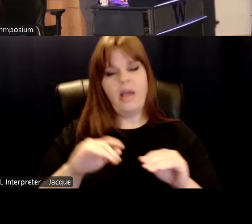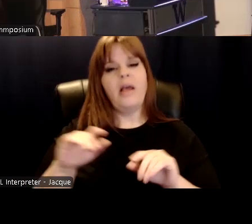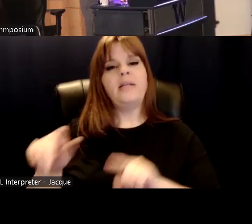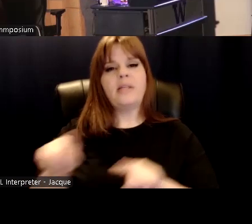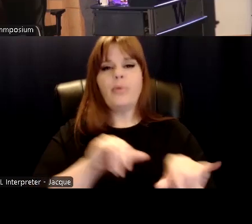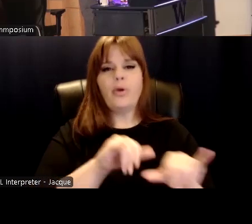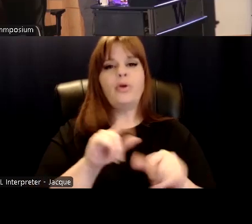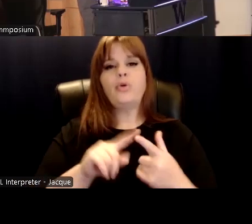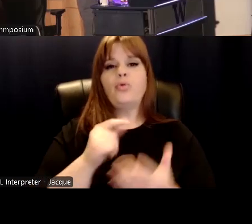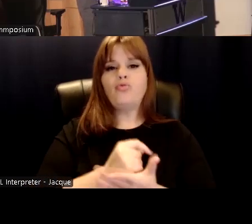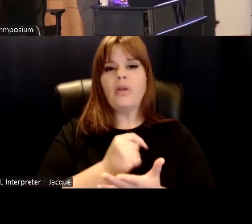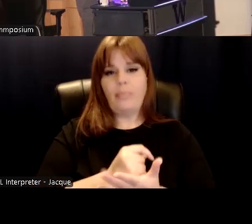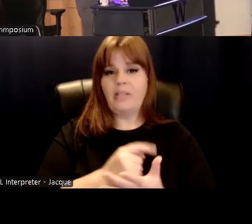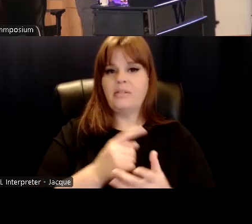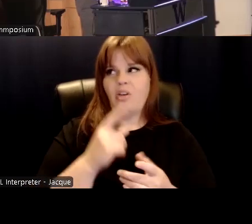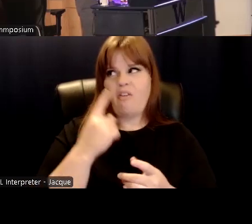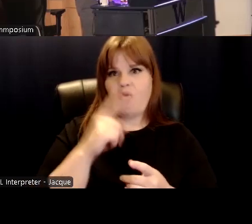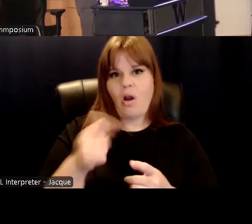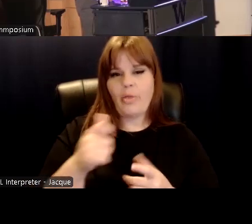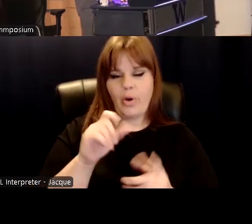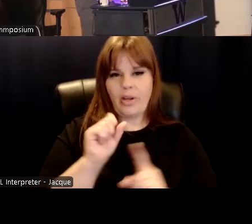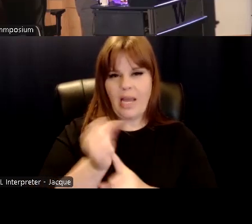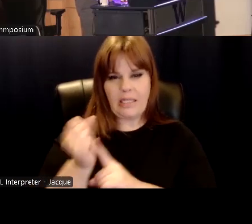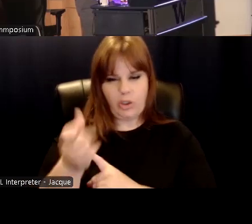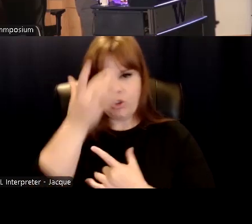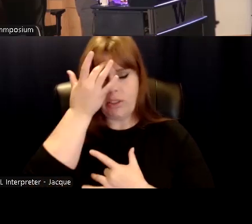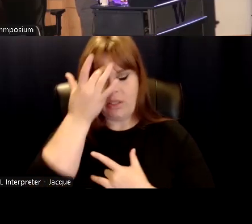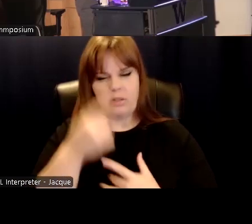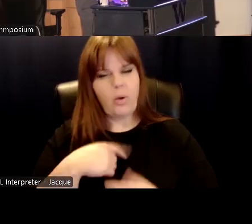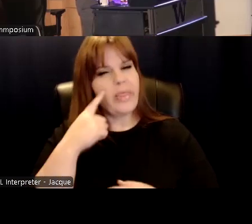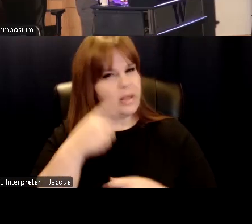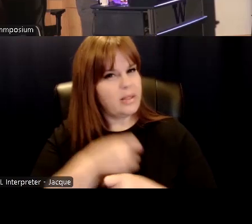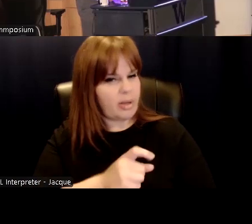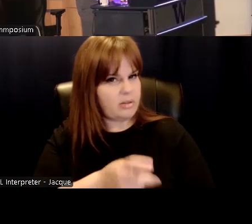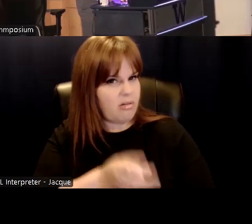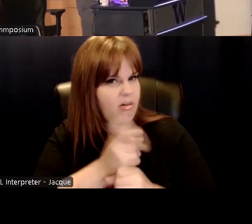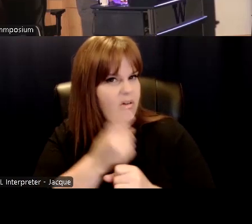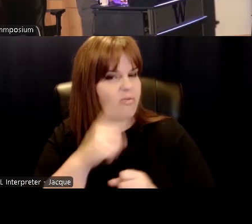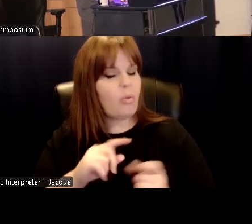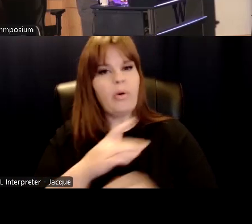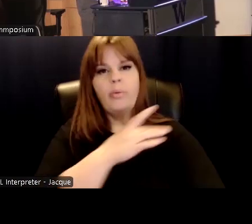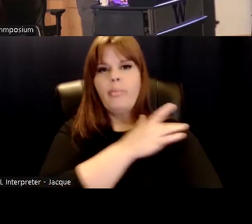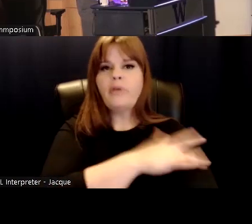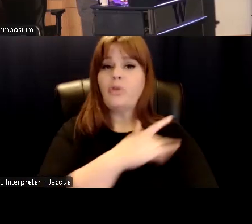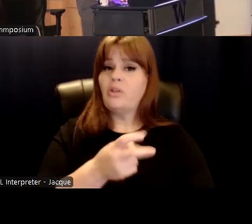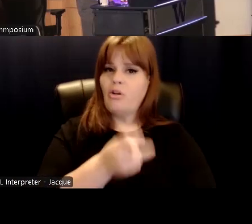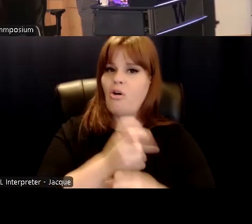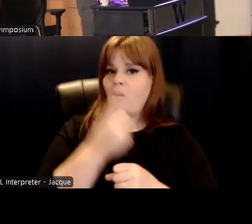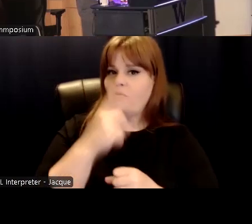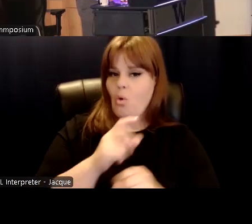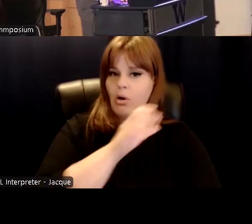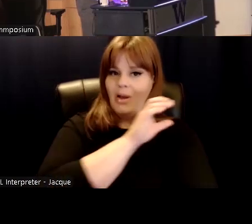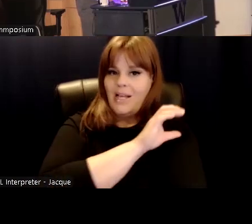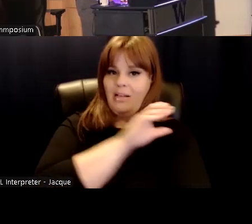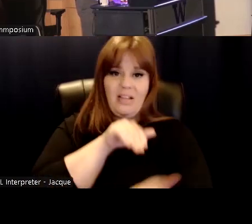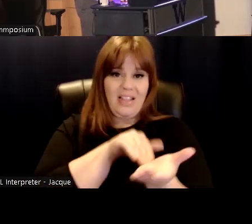other conditions. So, and I think this makes it really hard for patients and also for clinicians that